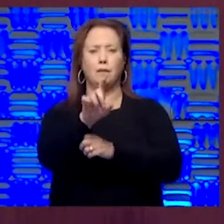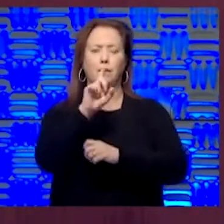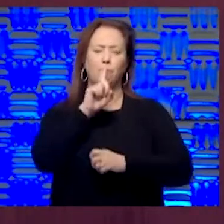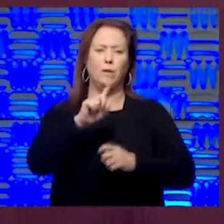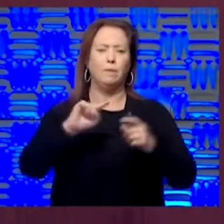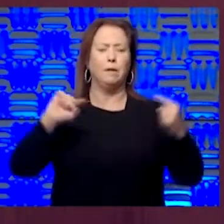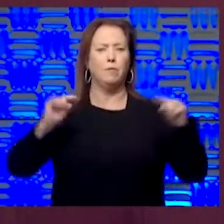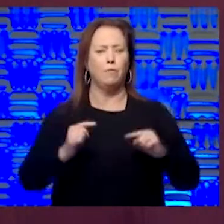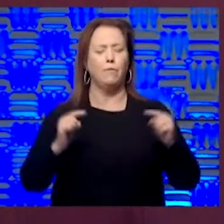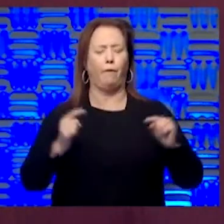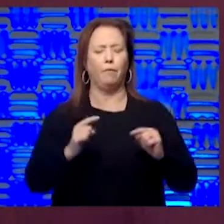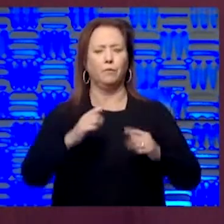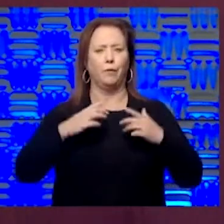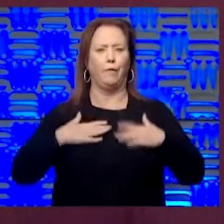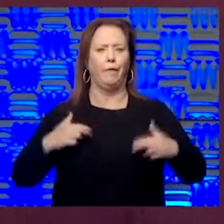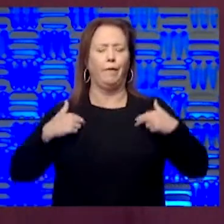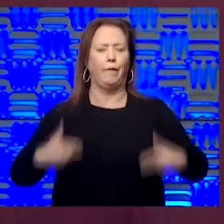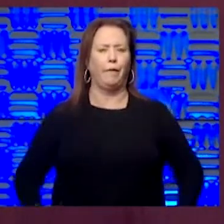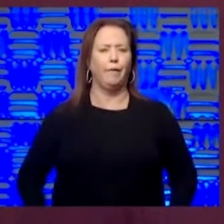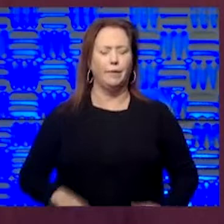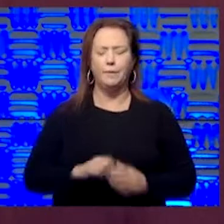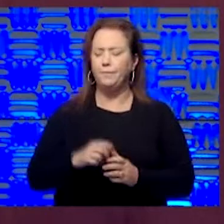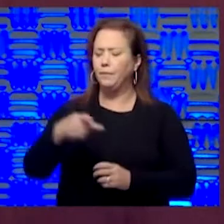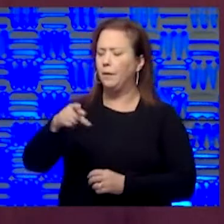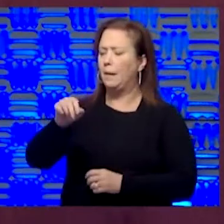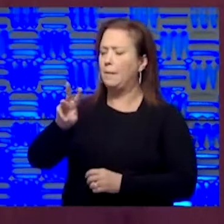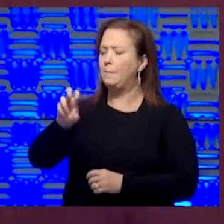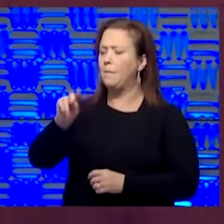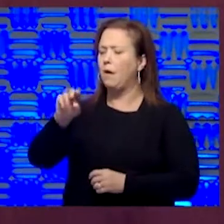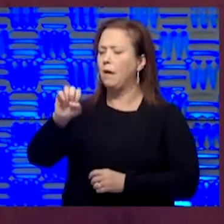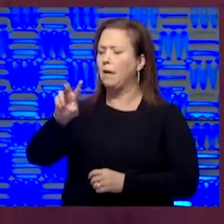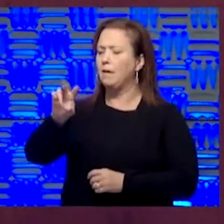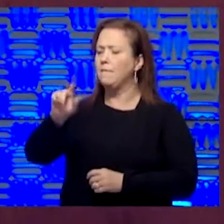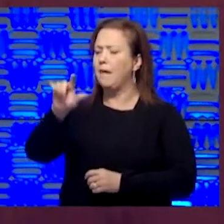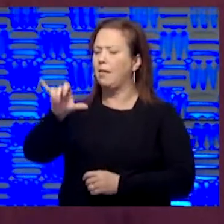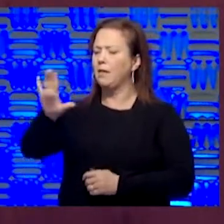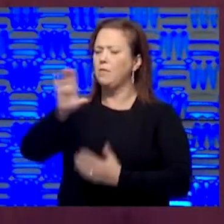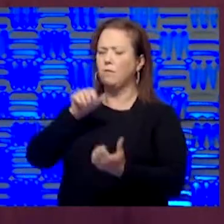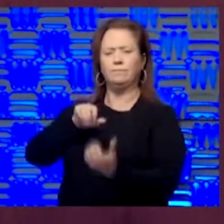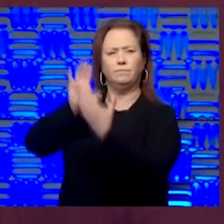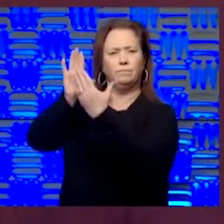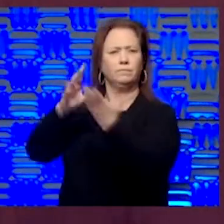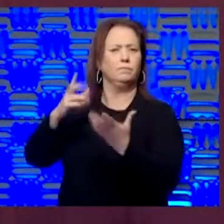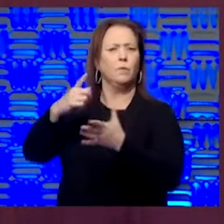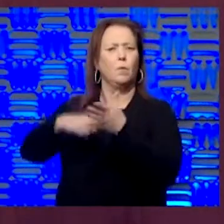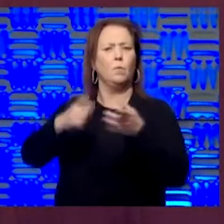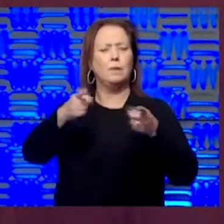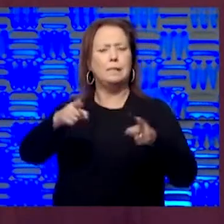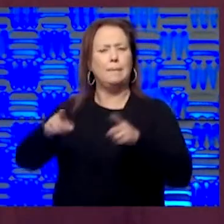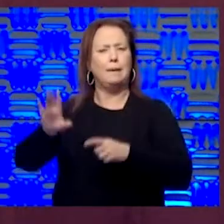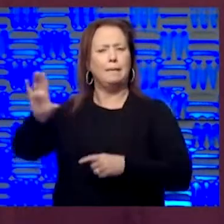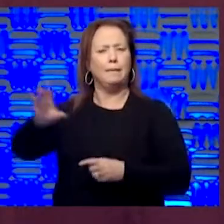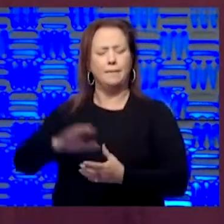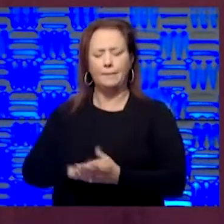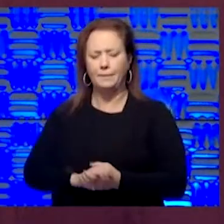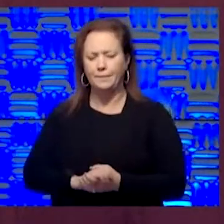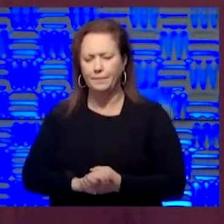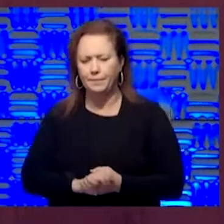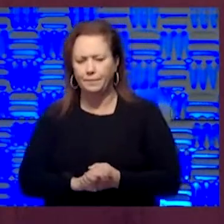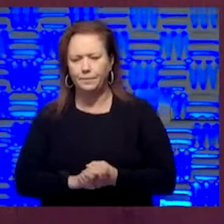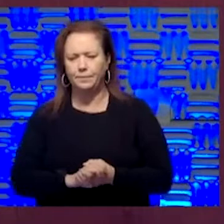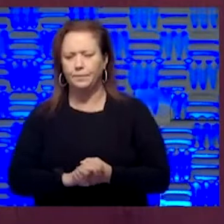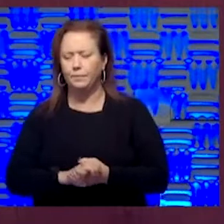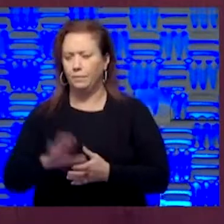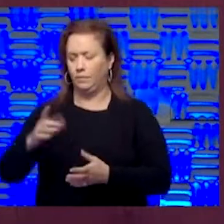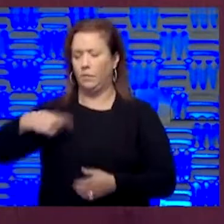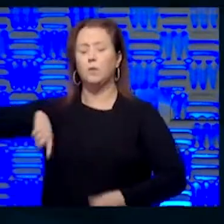detriment. Christian, on the Pawnee Valley campus, what challenges are you all facing and what things are going on?